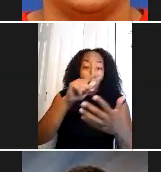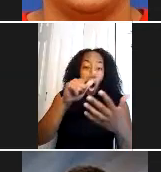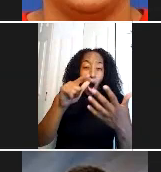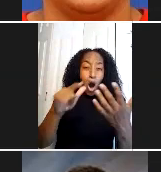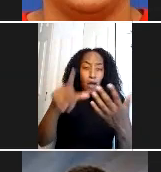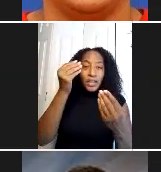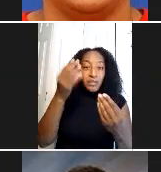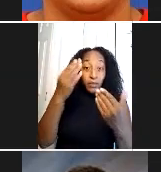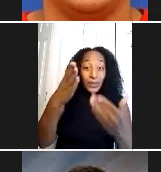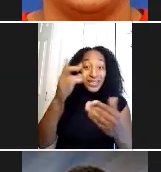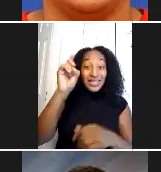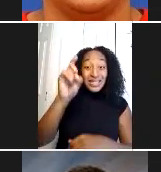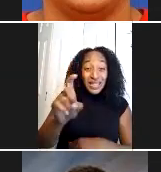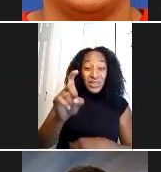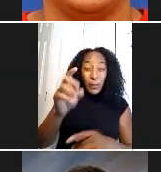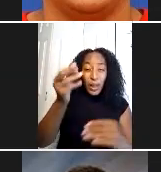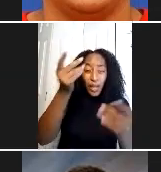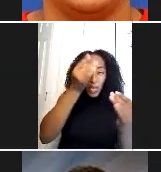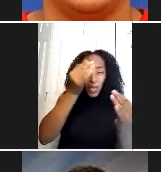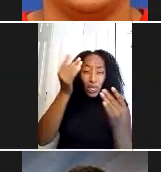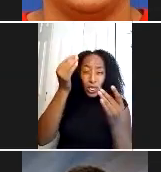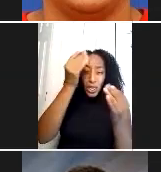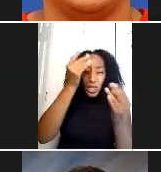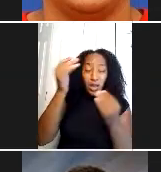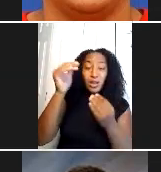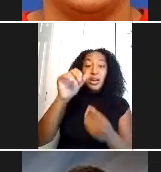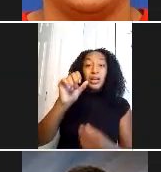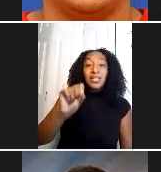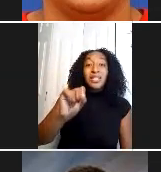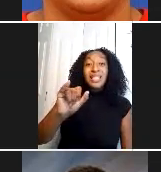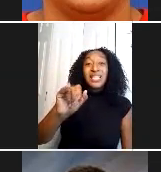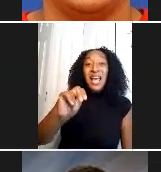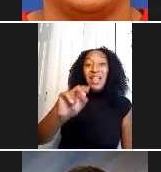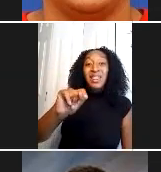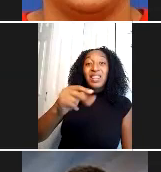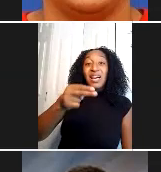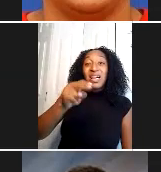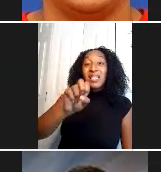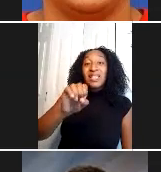is formed. And so based on all of that information,